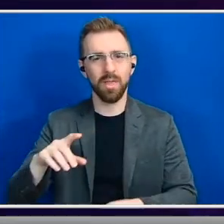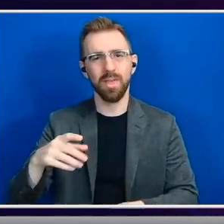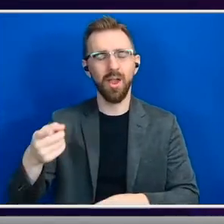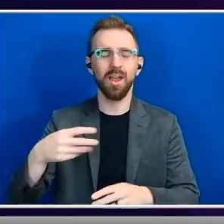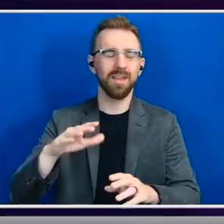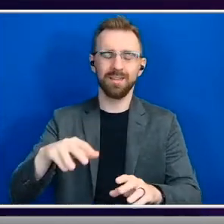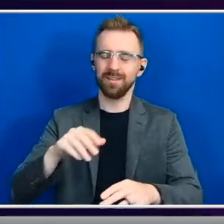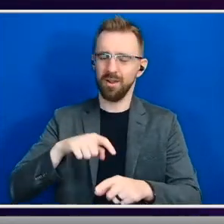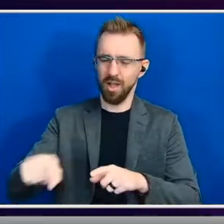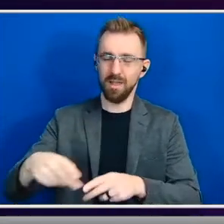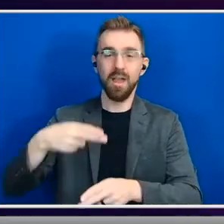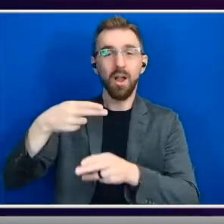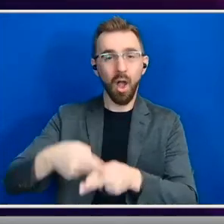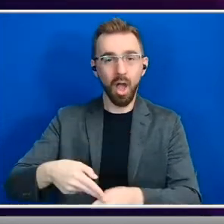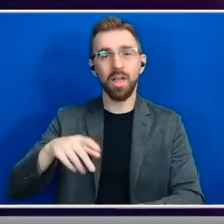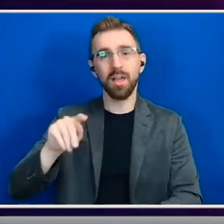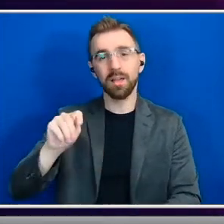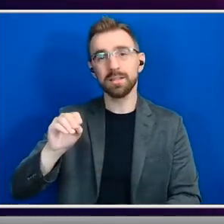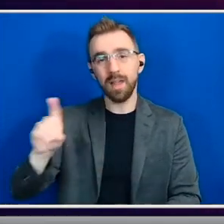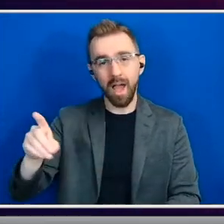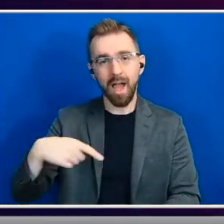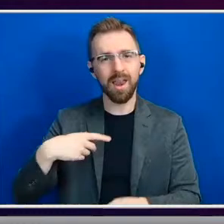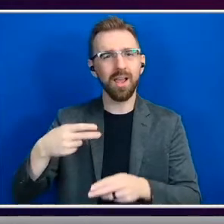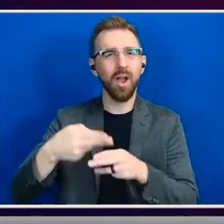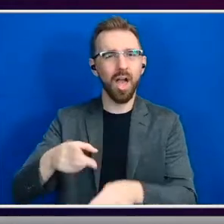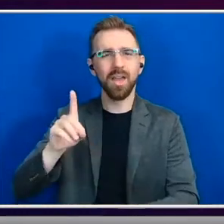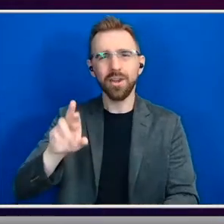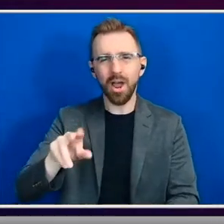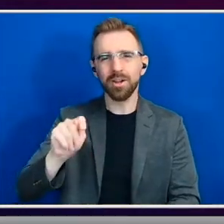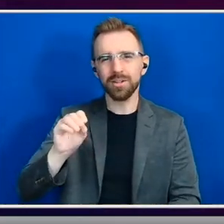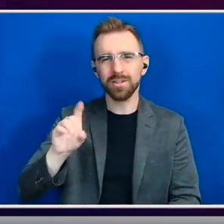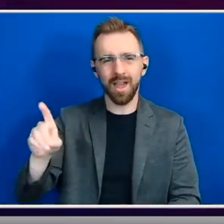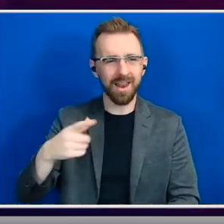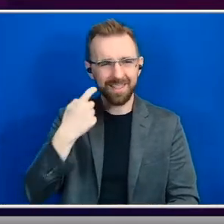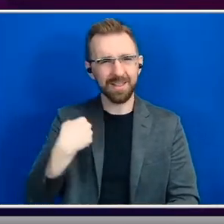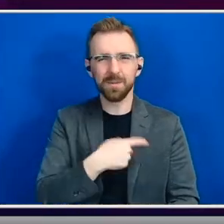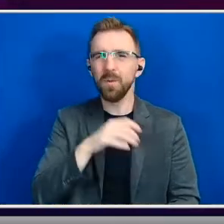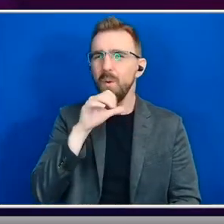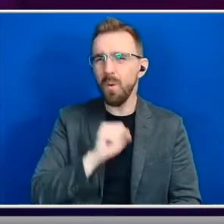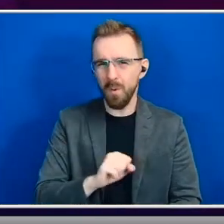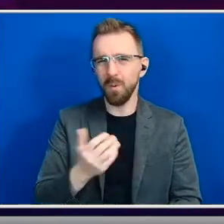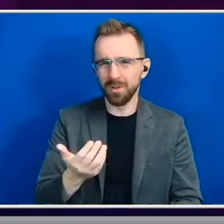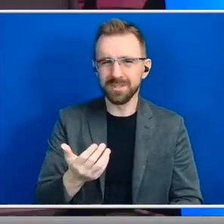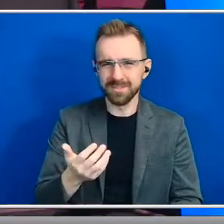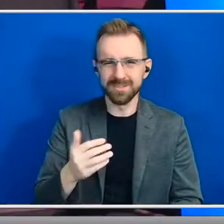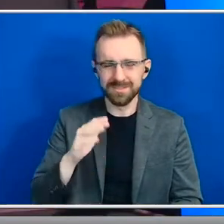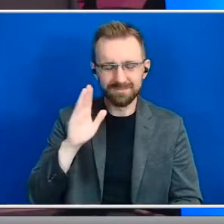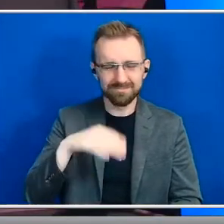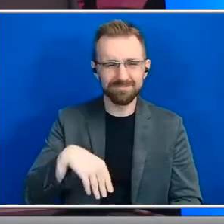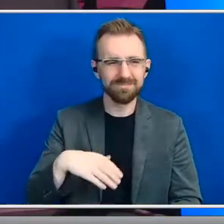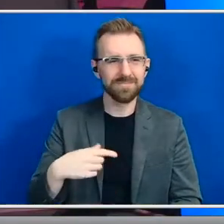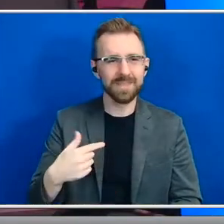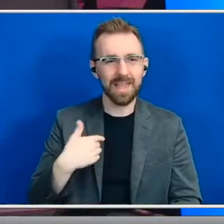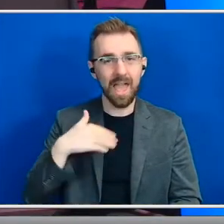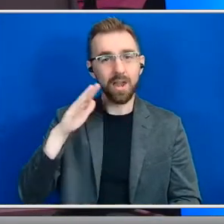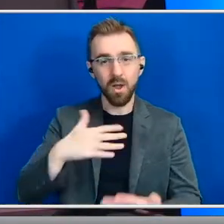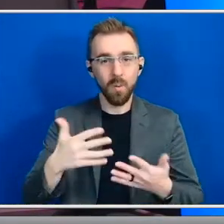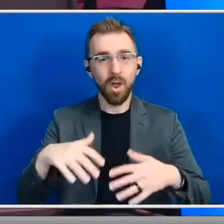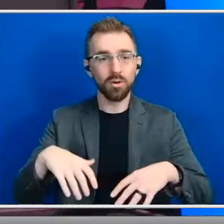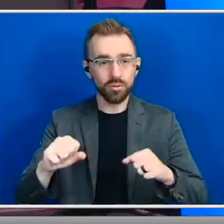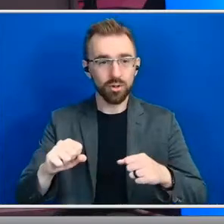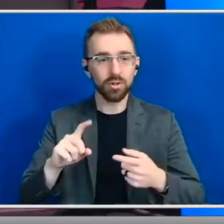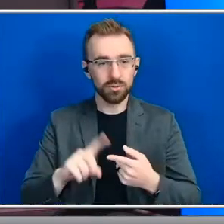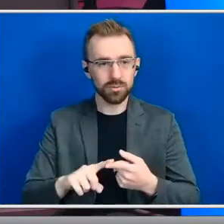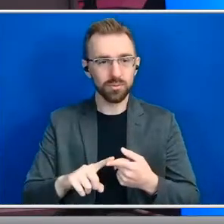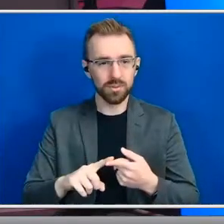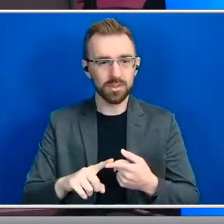you did say that during the interview. I think it's because we're old. Yes. And you know. I know it's what a it took sign of respect. for them to get